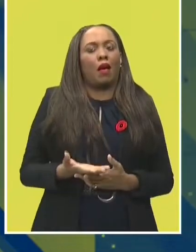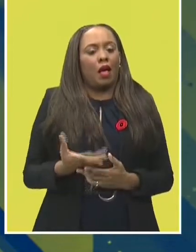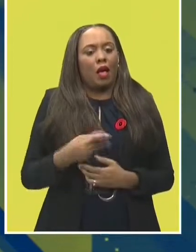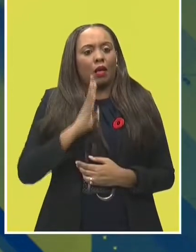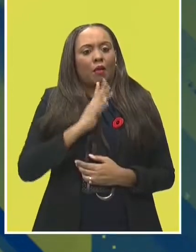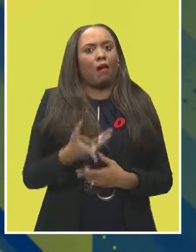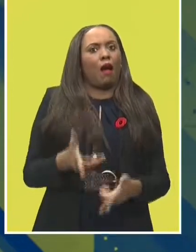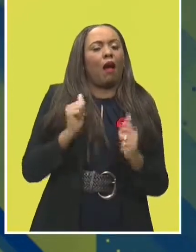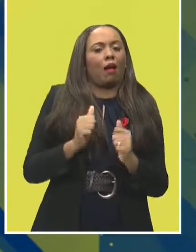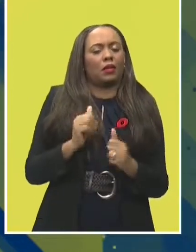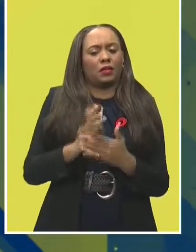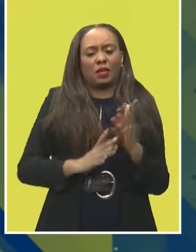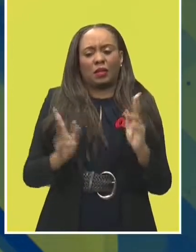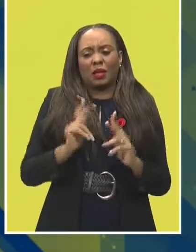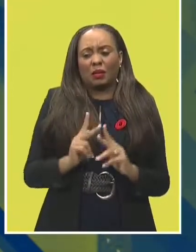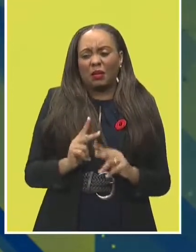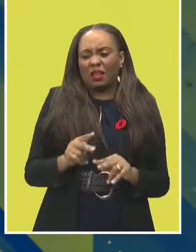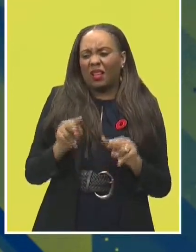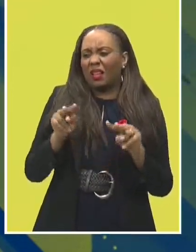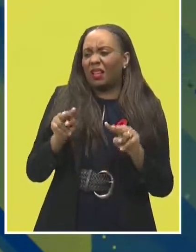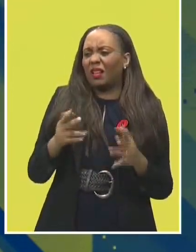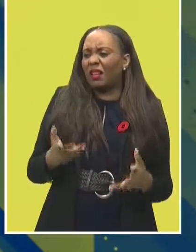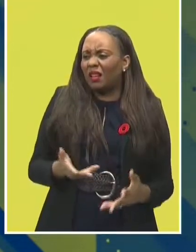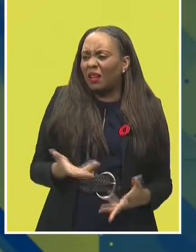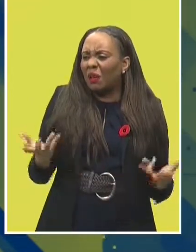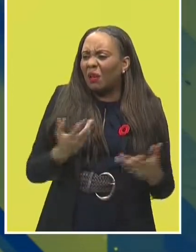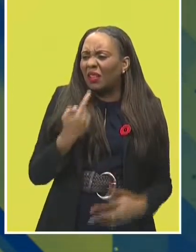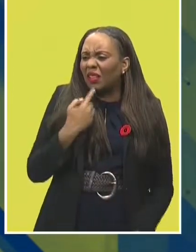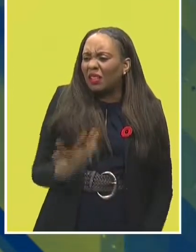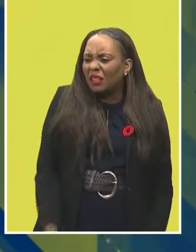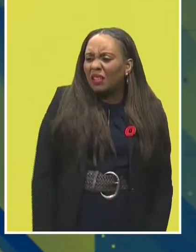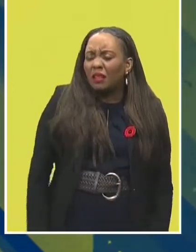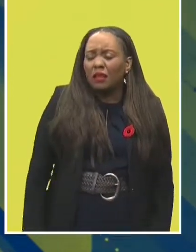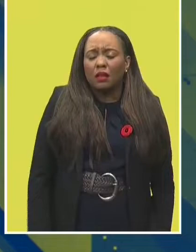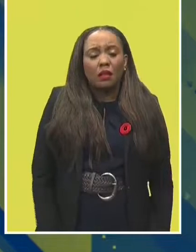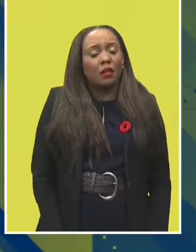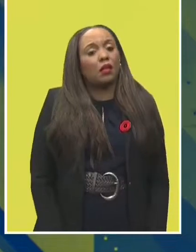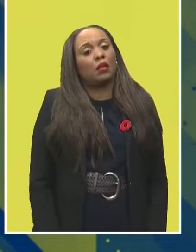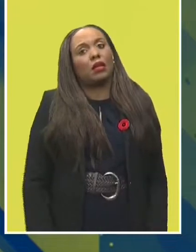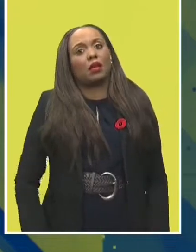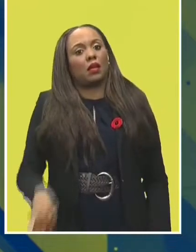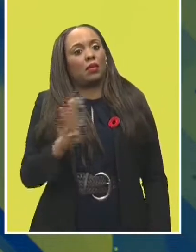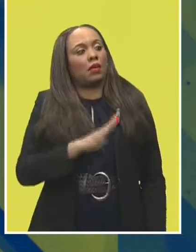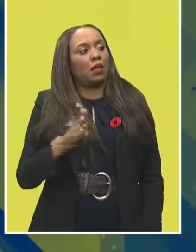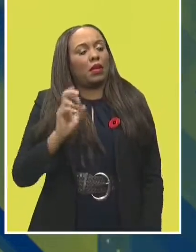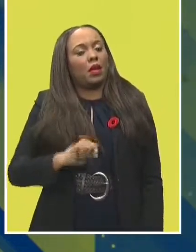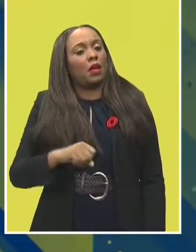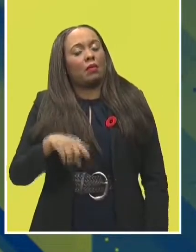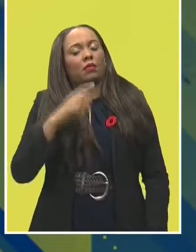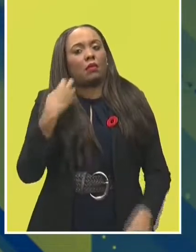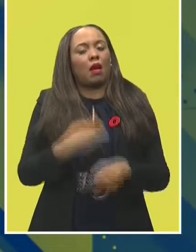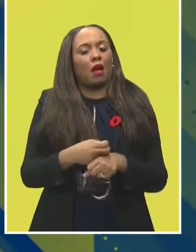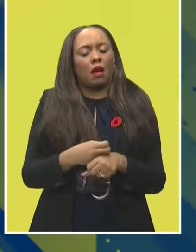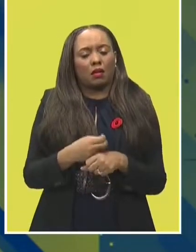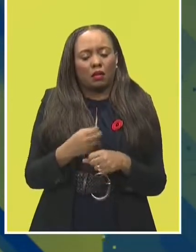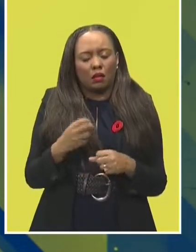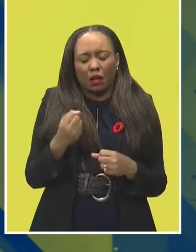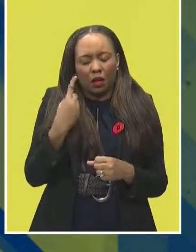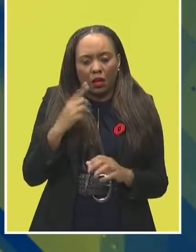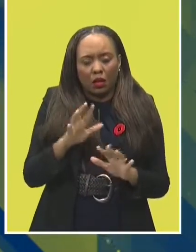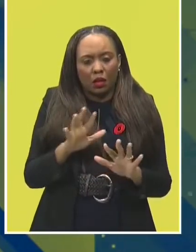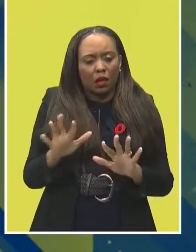that quite often leaves some non-Bajans totally confused. Bajan can be tricky to follow at times, especially for visitors to the